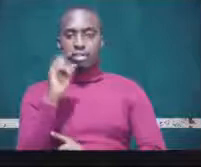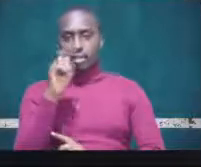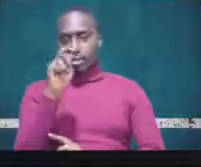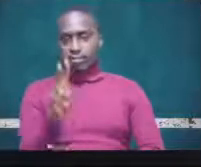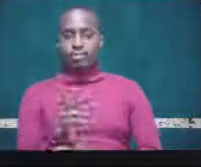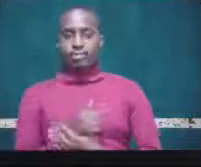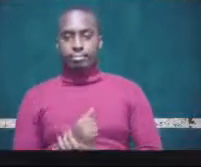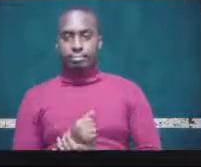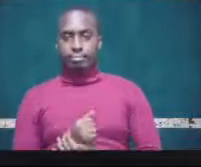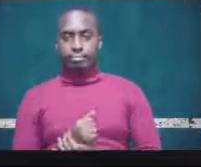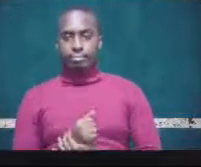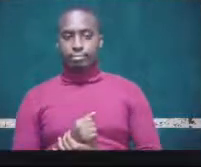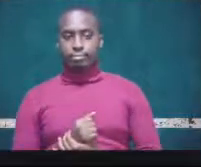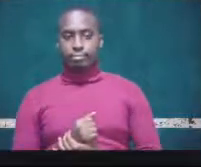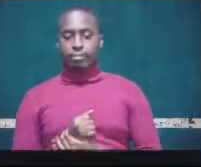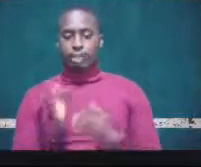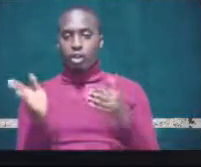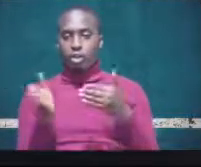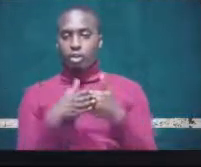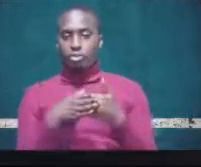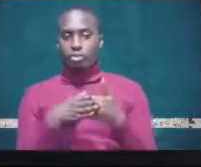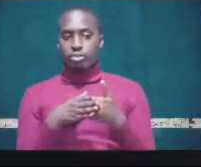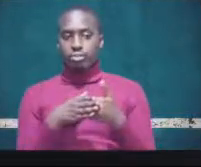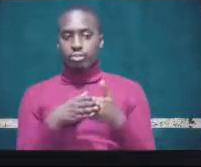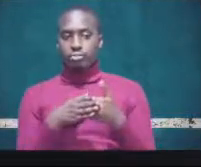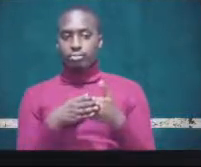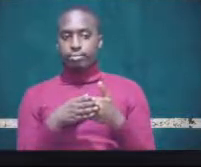television. The